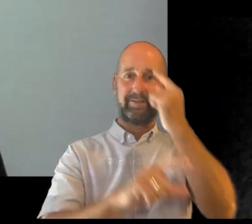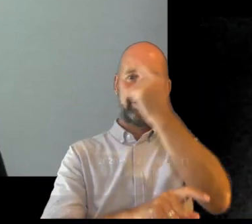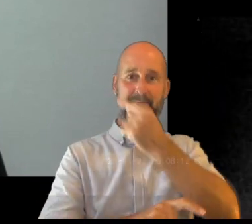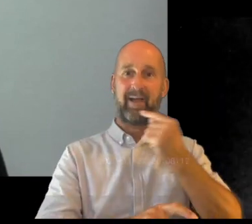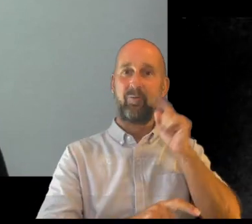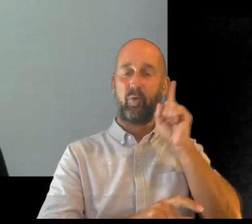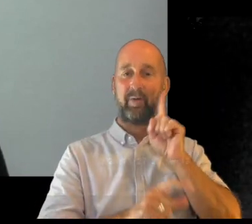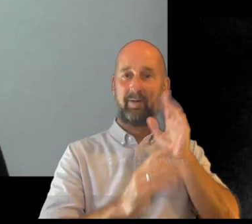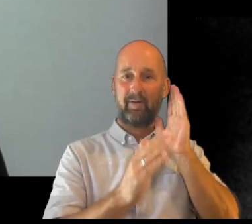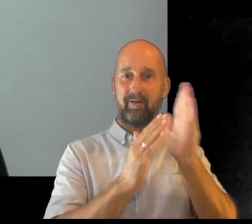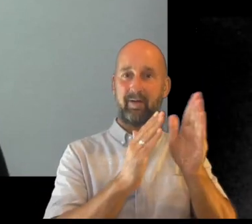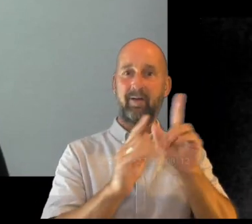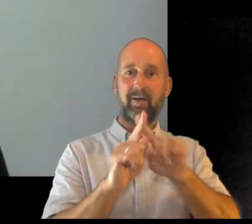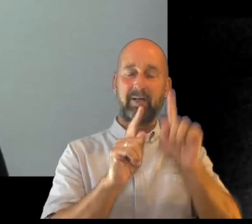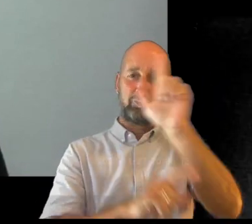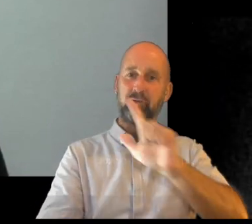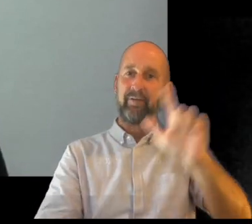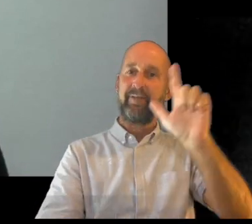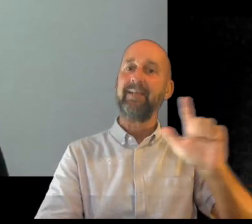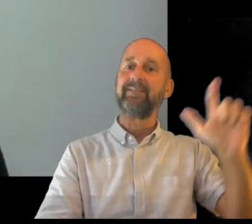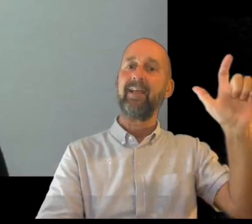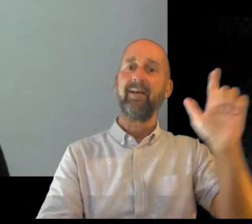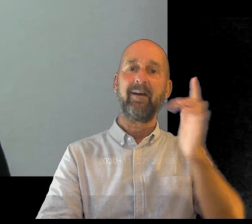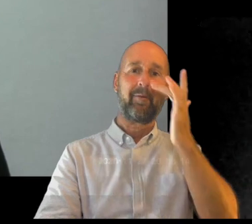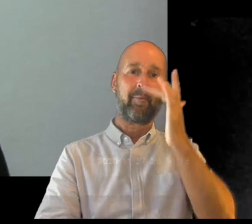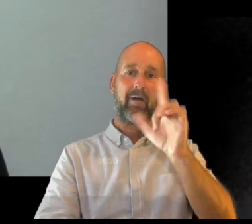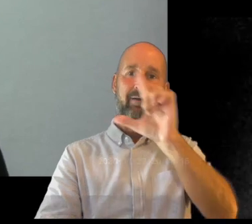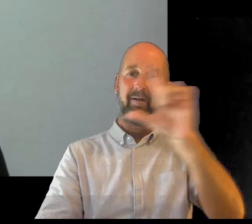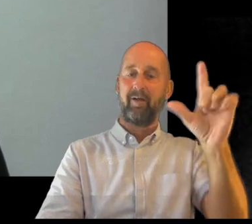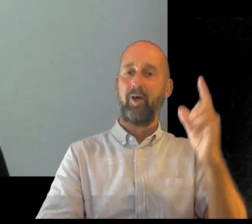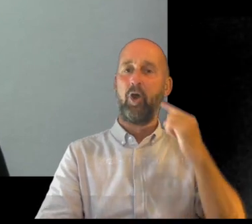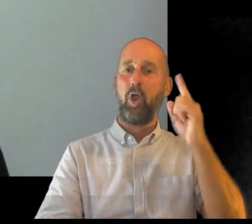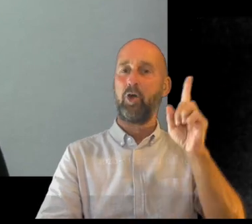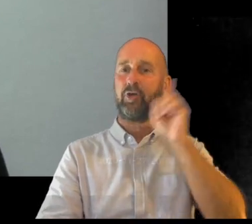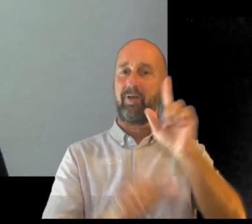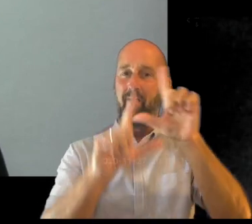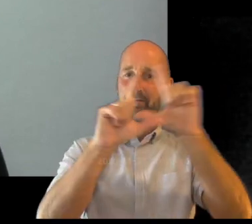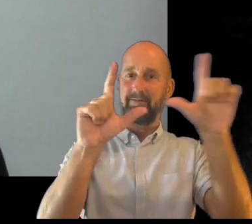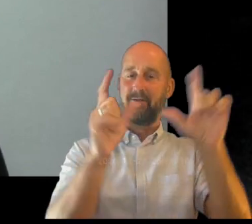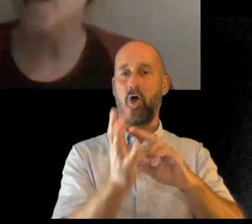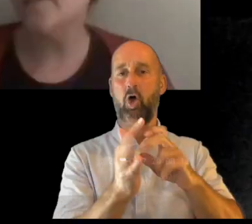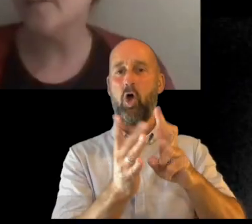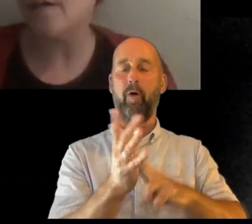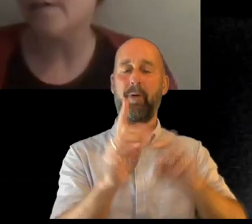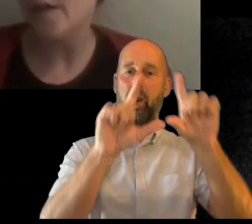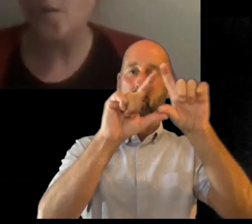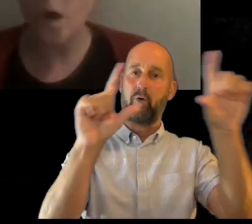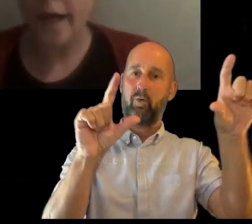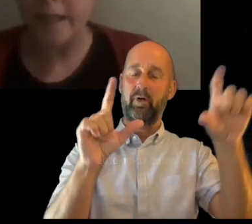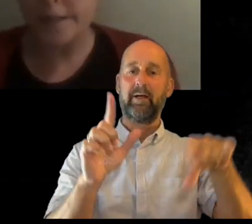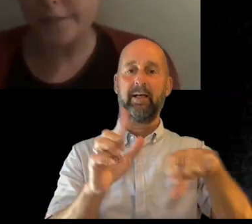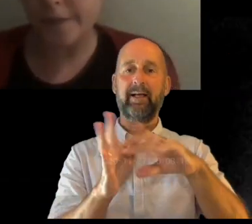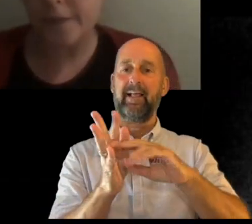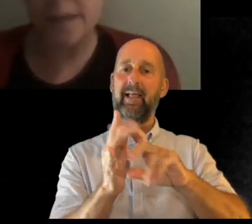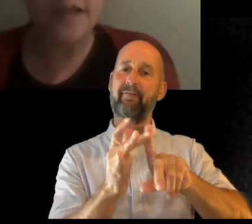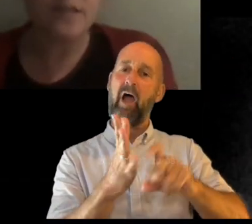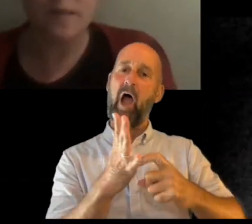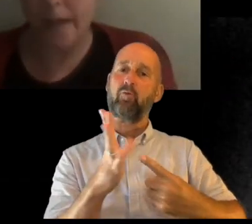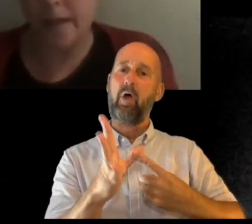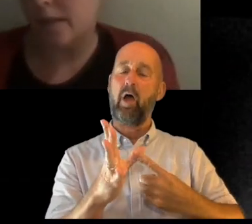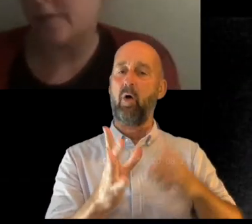woman cycling past a shock of graffiti, mocked up with London Girl's stylized urban logo. Kinvara, white,